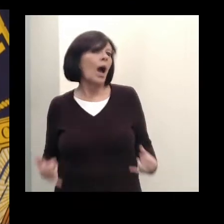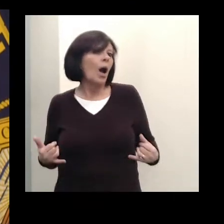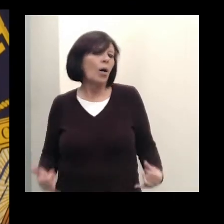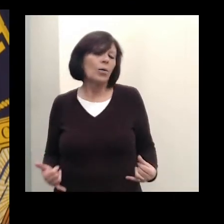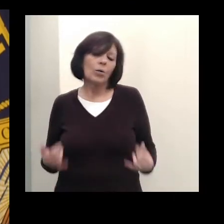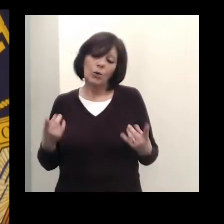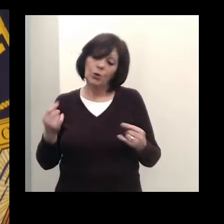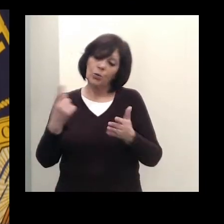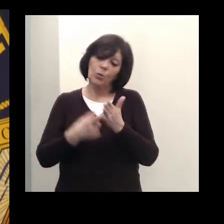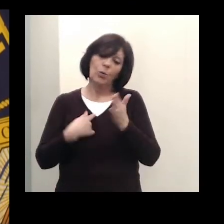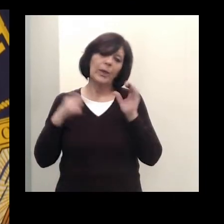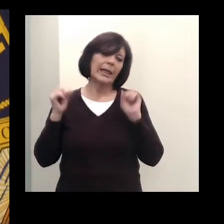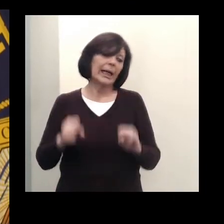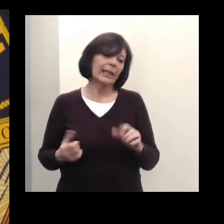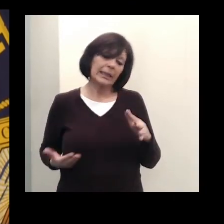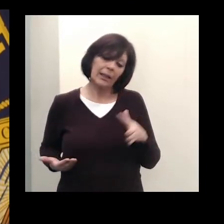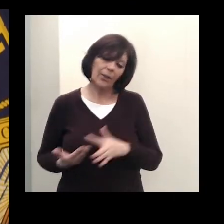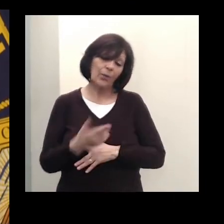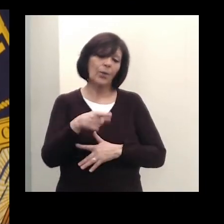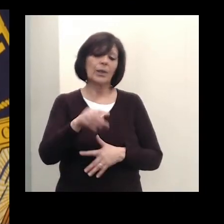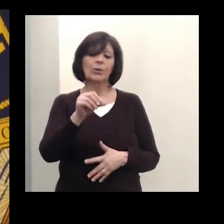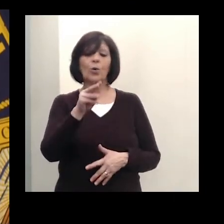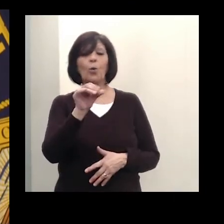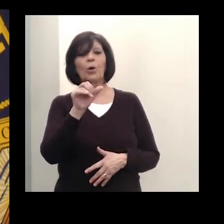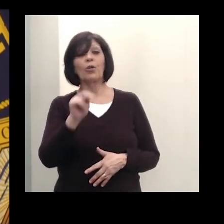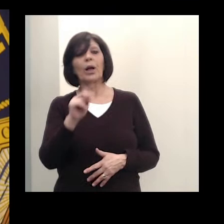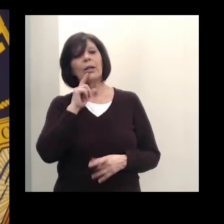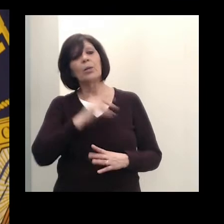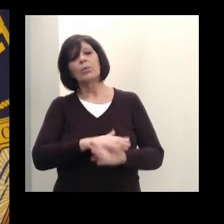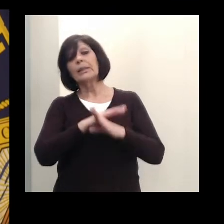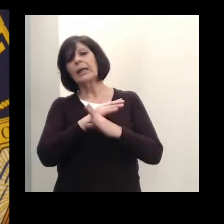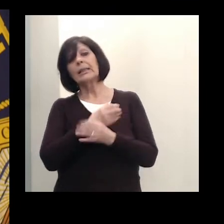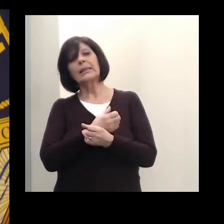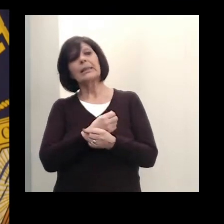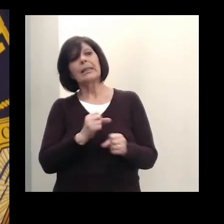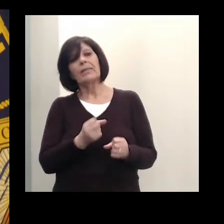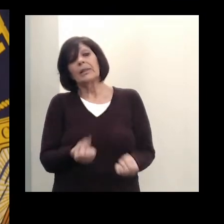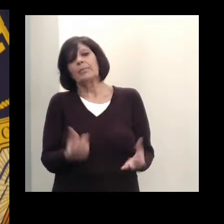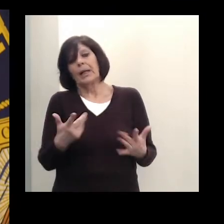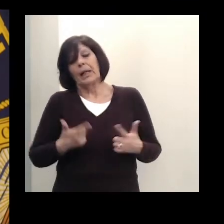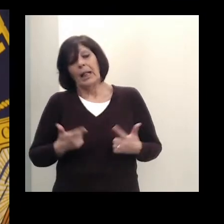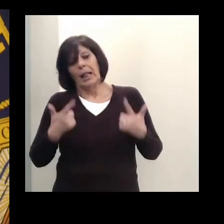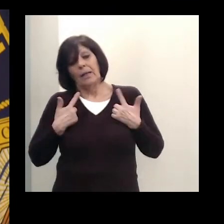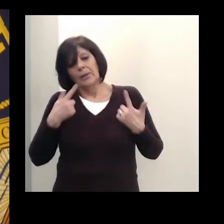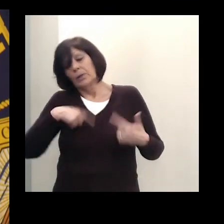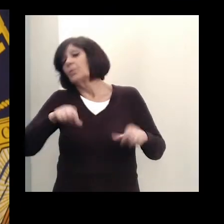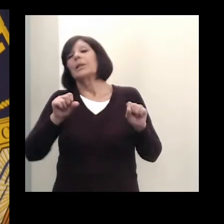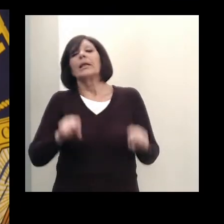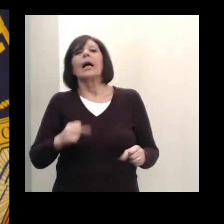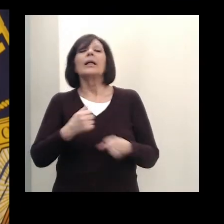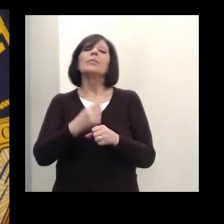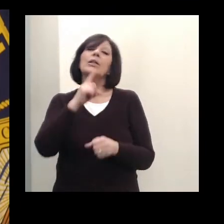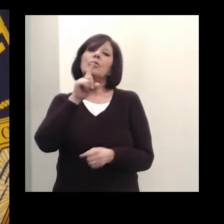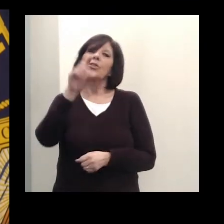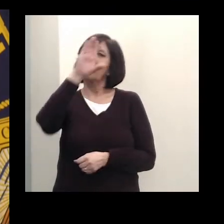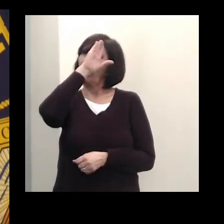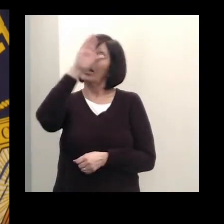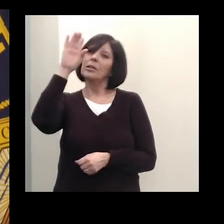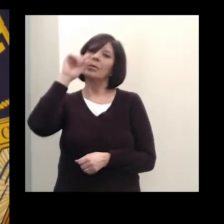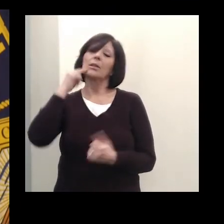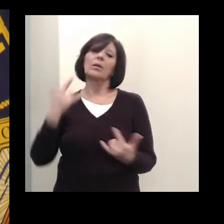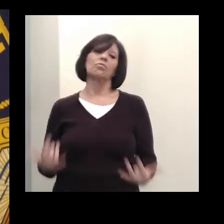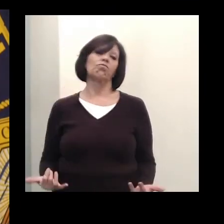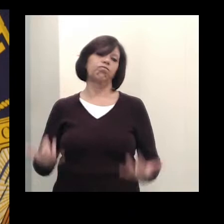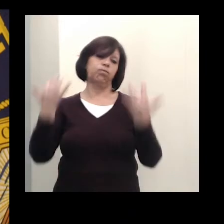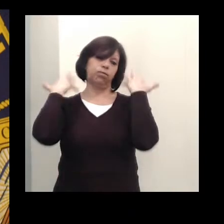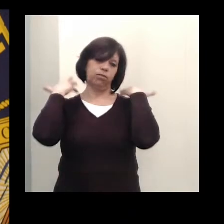through this latest Omicron wave and protect and save as many lives and ensure our hospitals don't get so inundated with patients that they're drowning